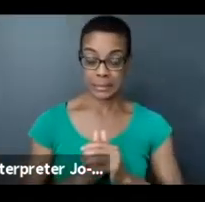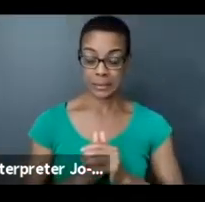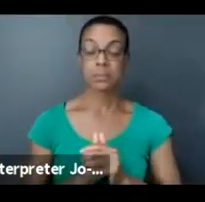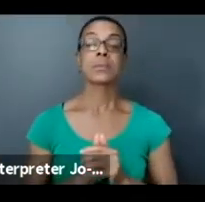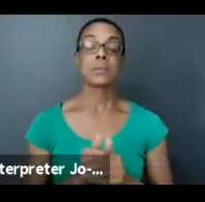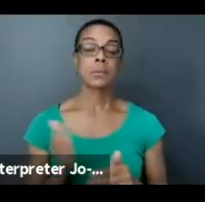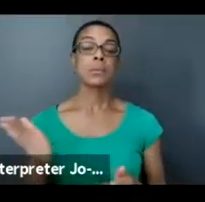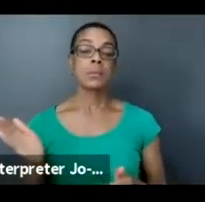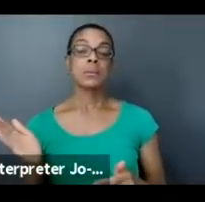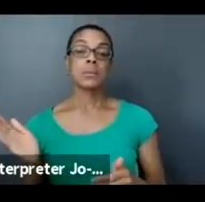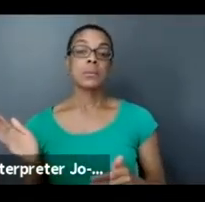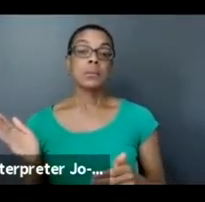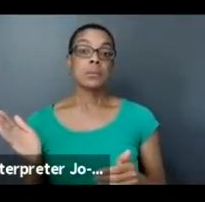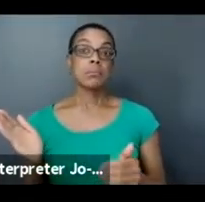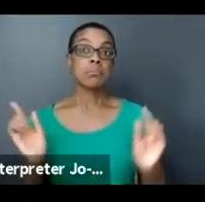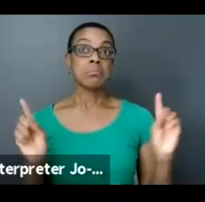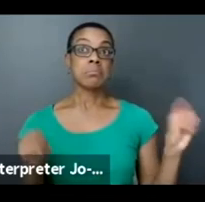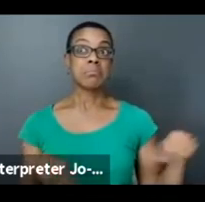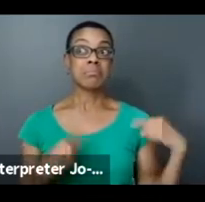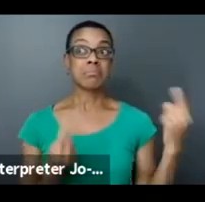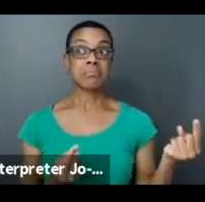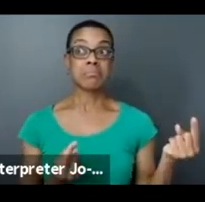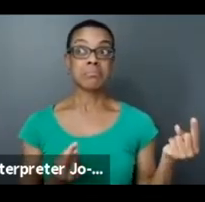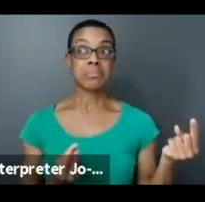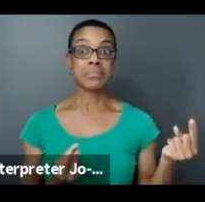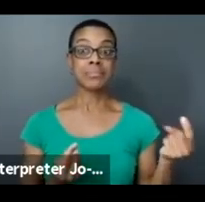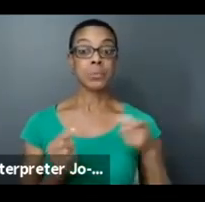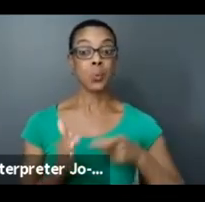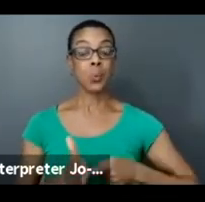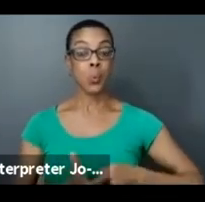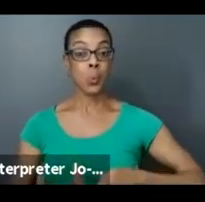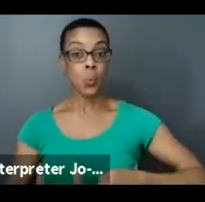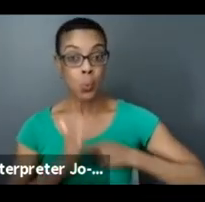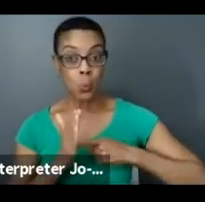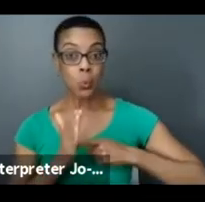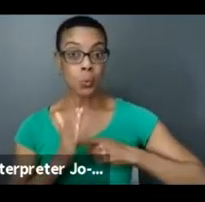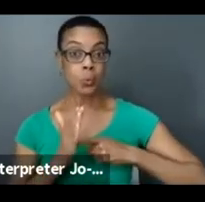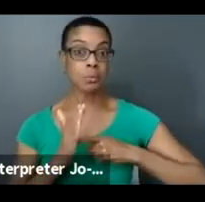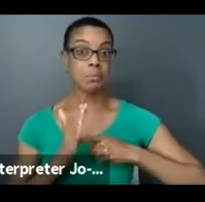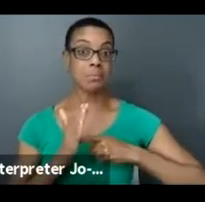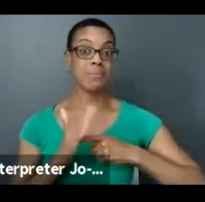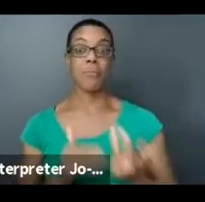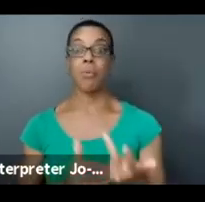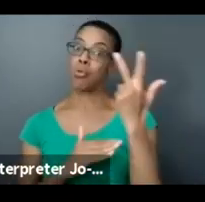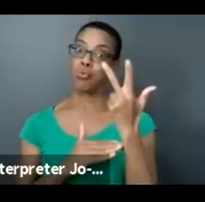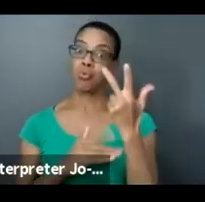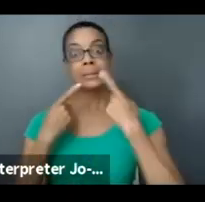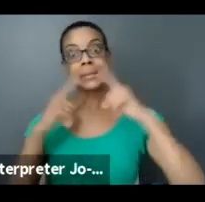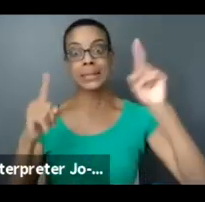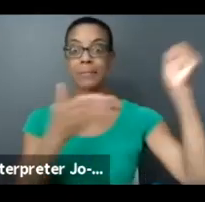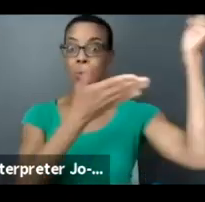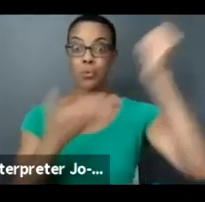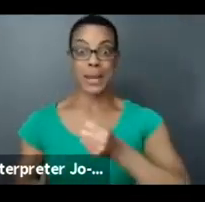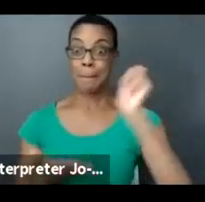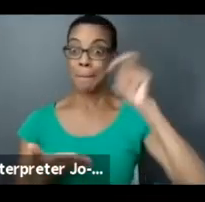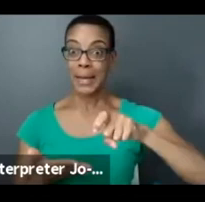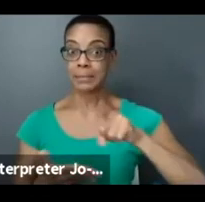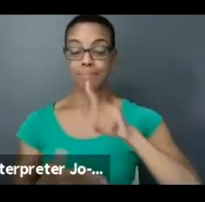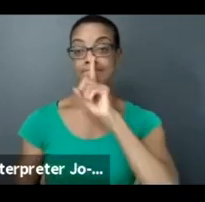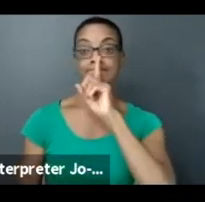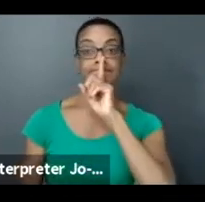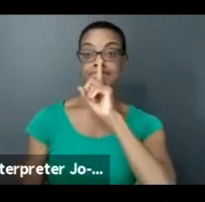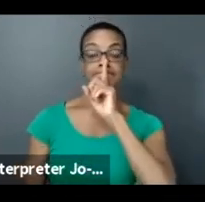so far, there's no requirement for three successful grants. We're still working out